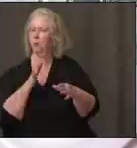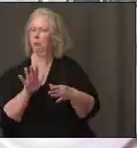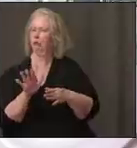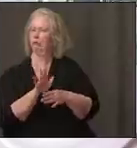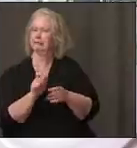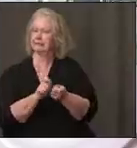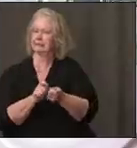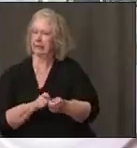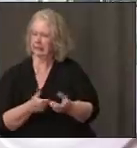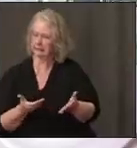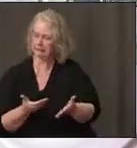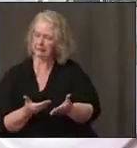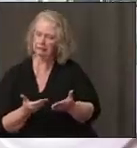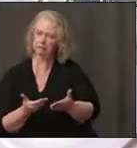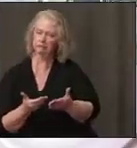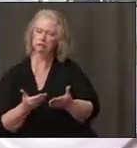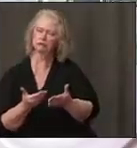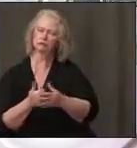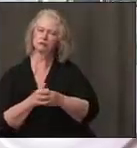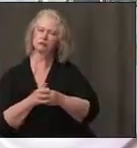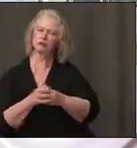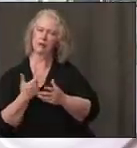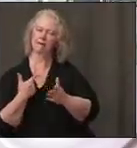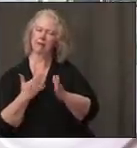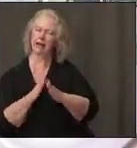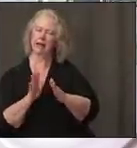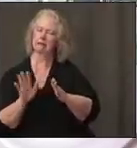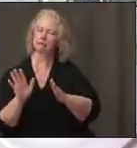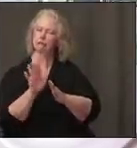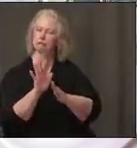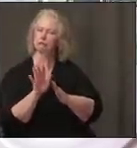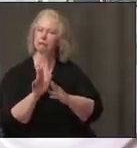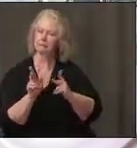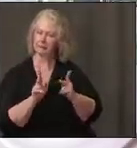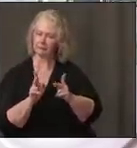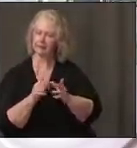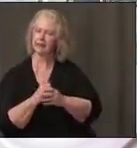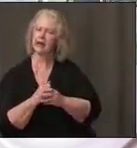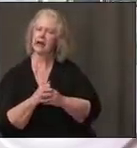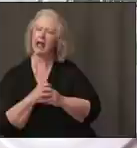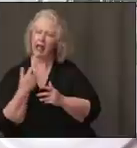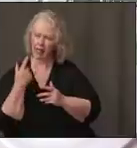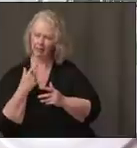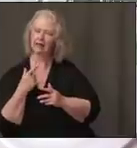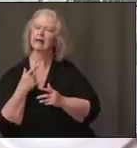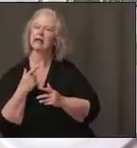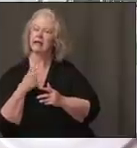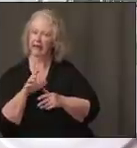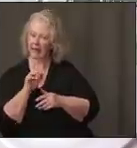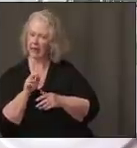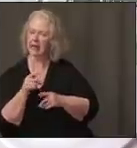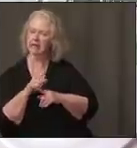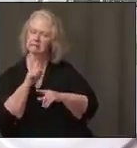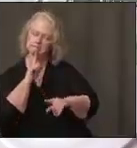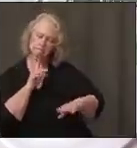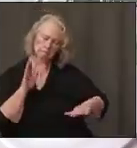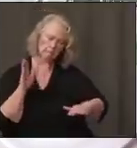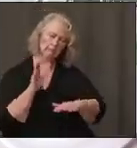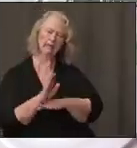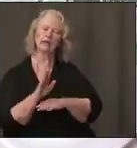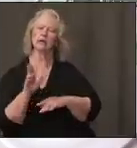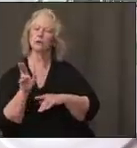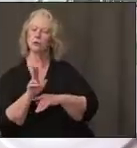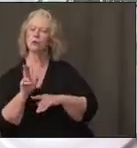details of that, and so I would put that to the administration. I think the state has made a very firm commitment to using